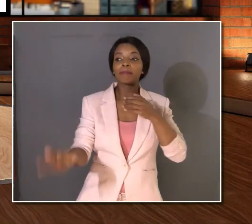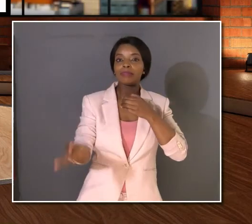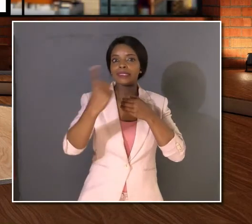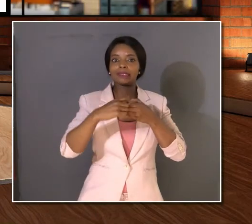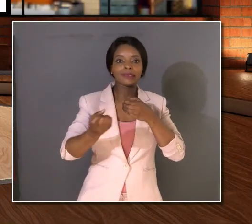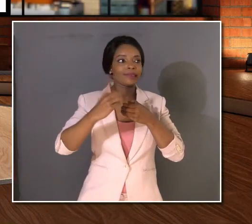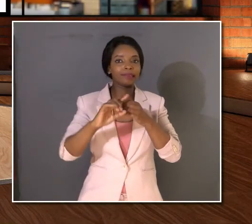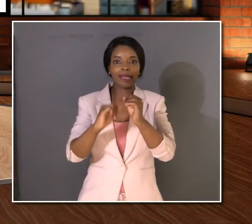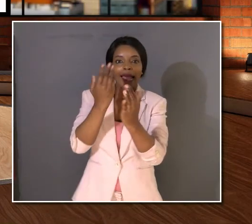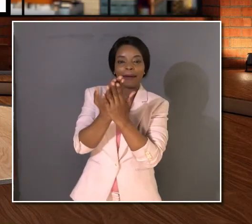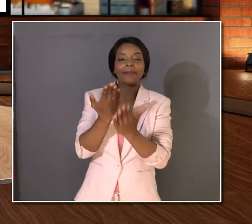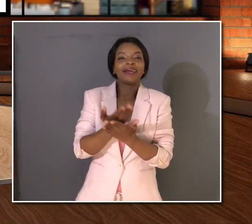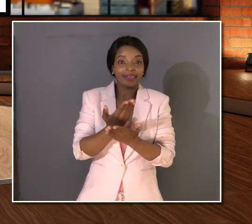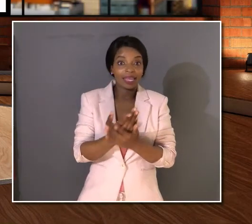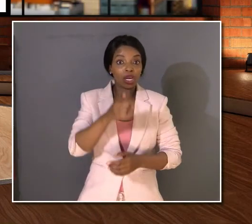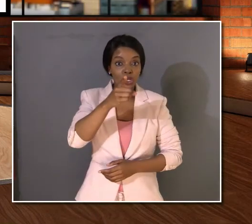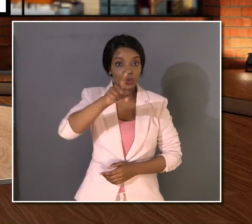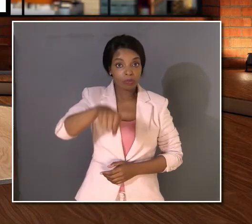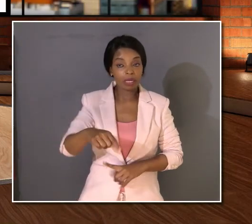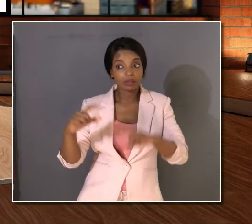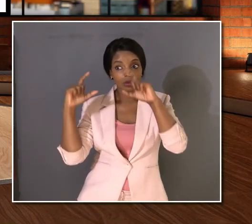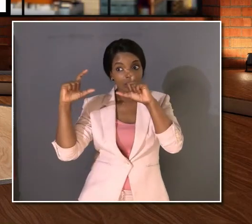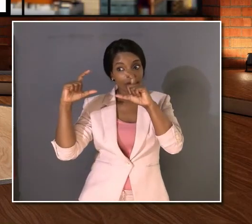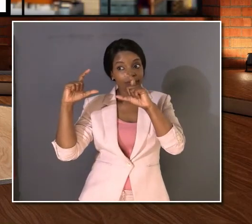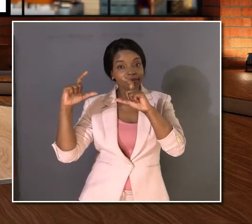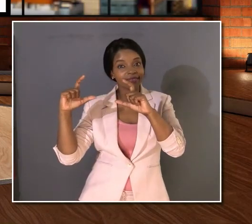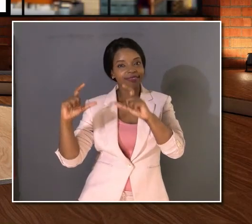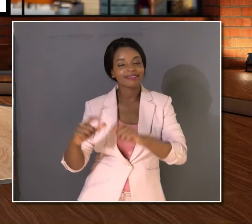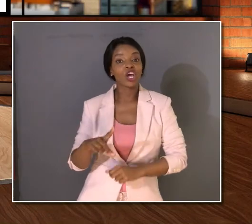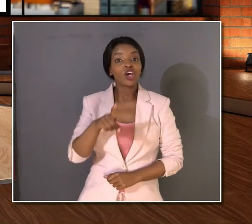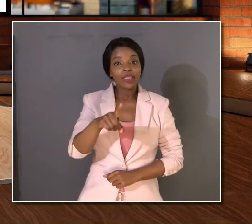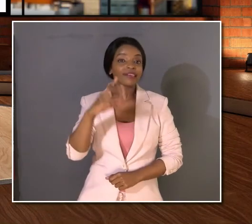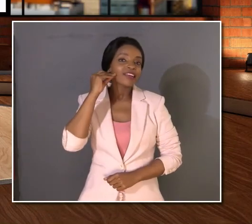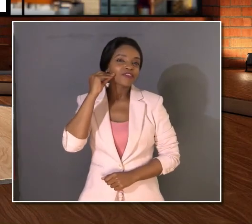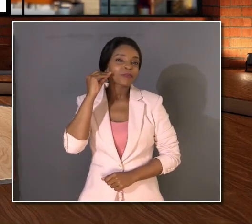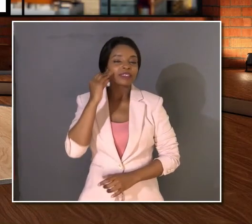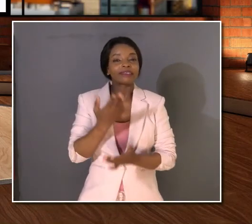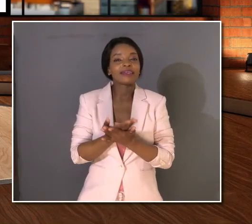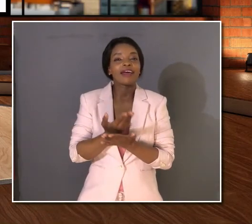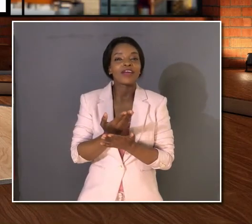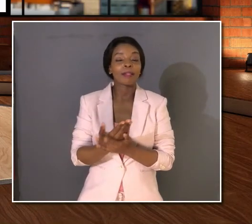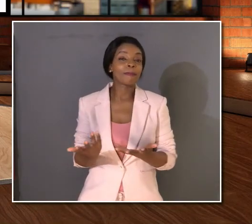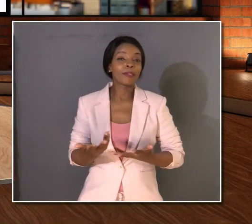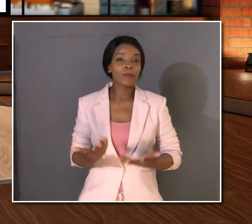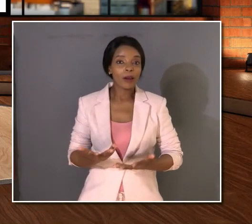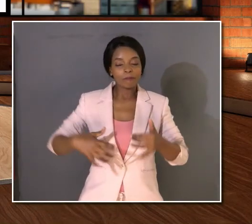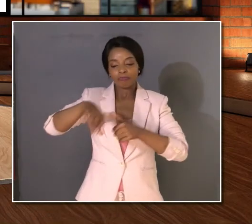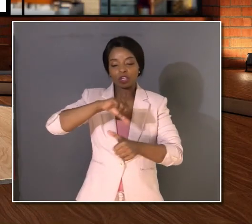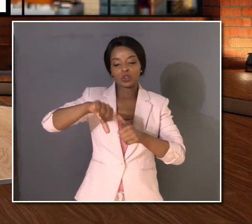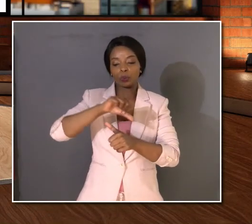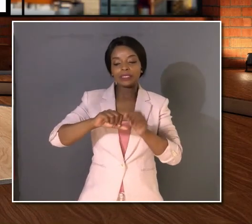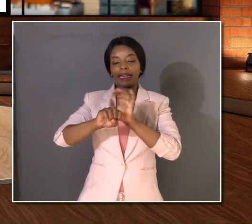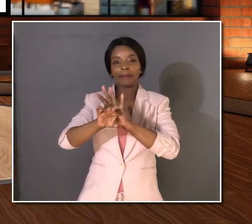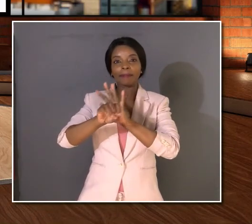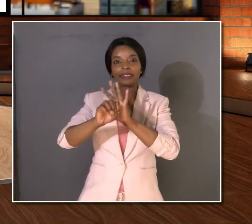can have your opportunity to enter as well. All the information will be available on our social media pages. So make sure,